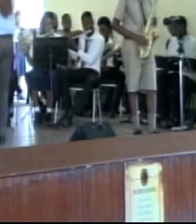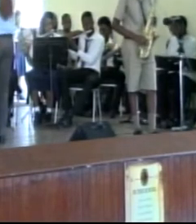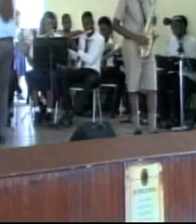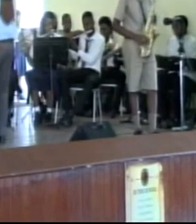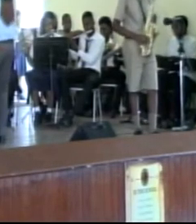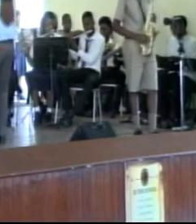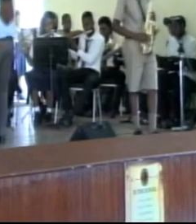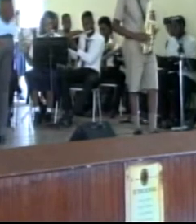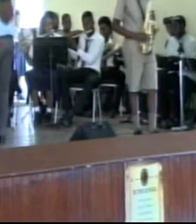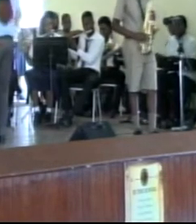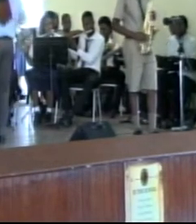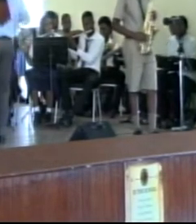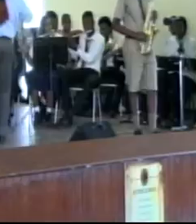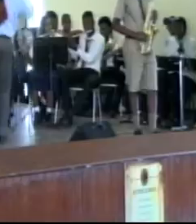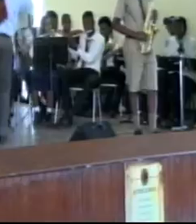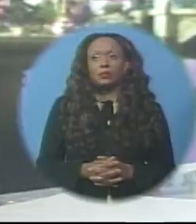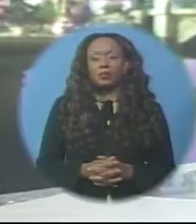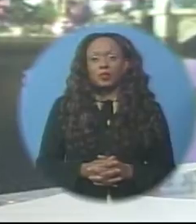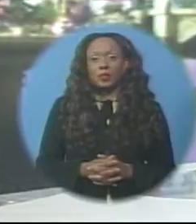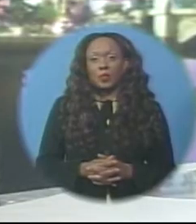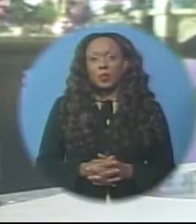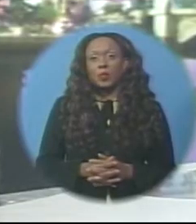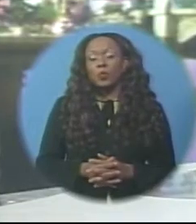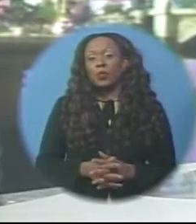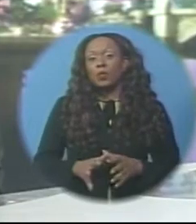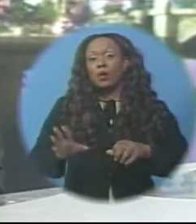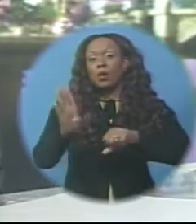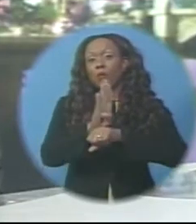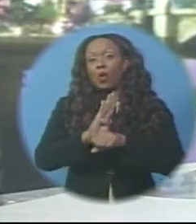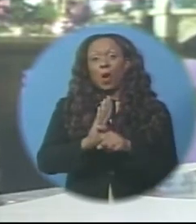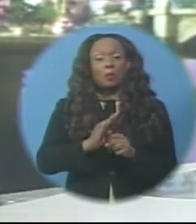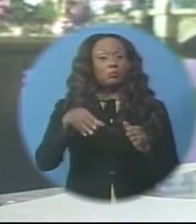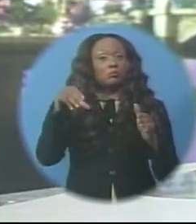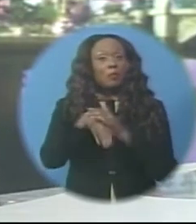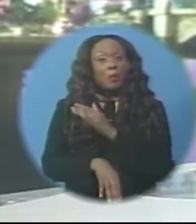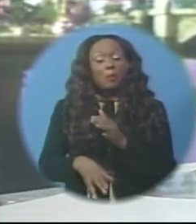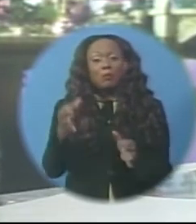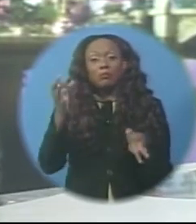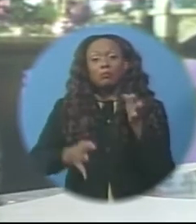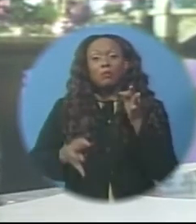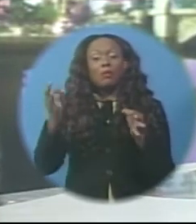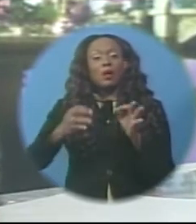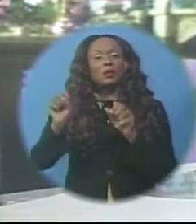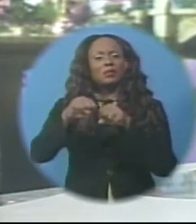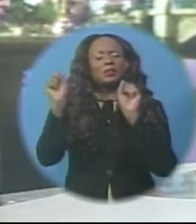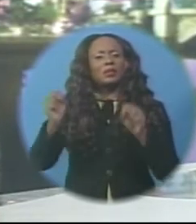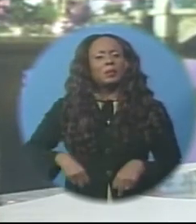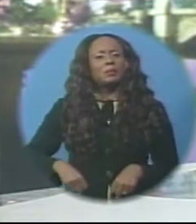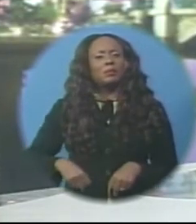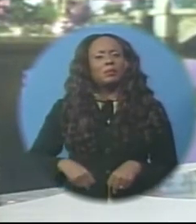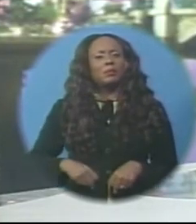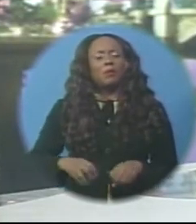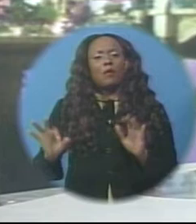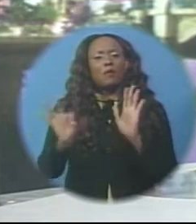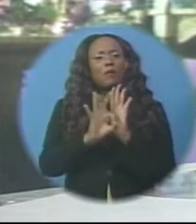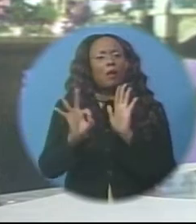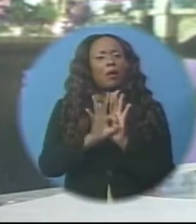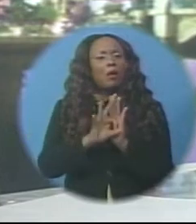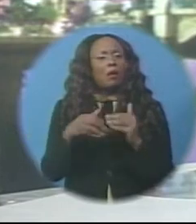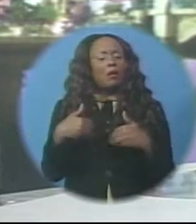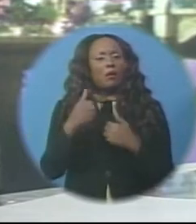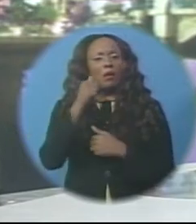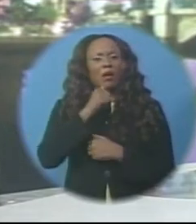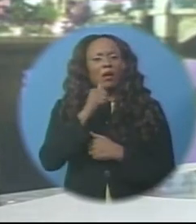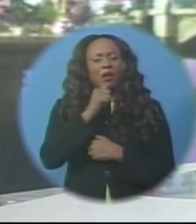Kishma Senjis, CBC News. Well, the criminal justice system may be failing young girls who are victims of sexual